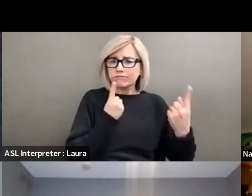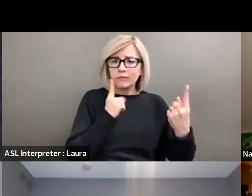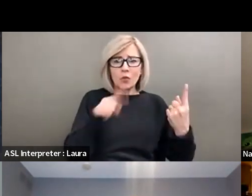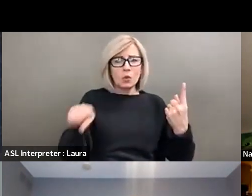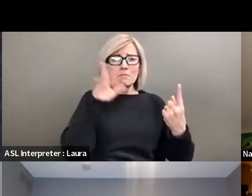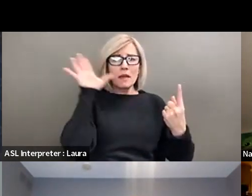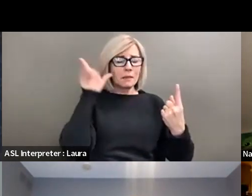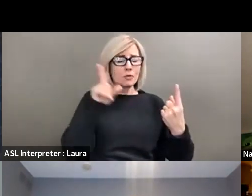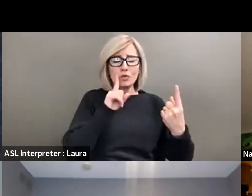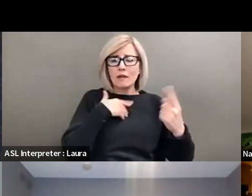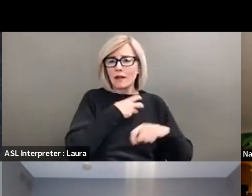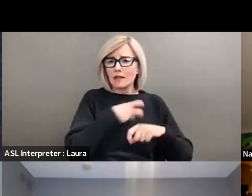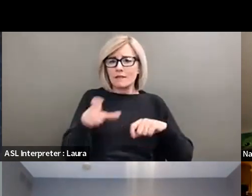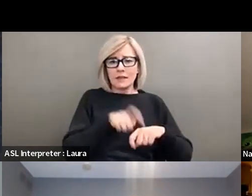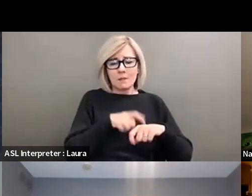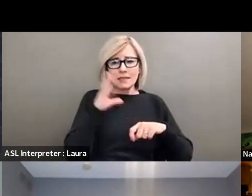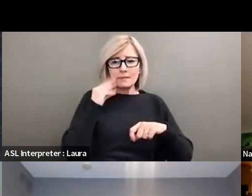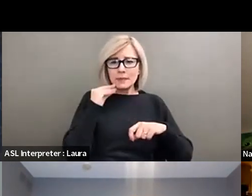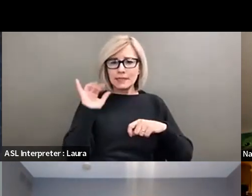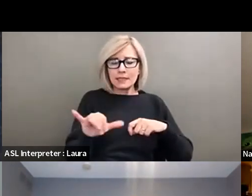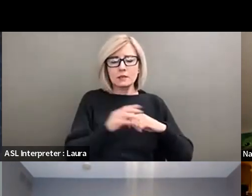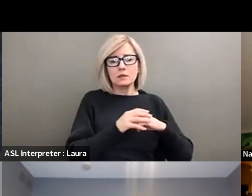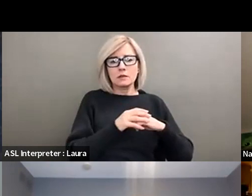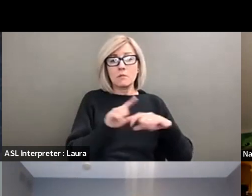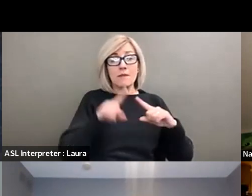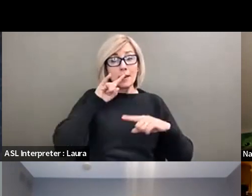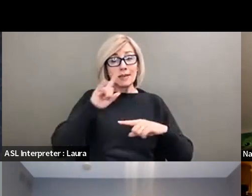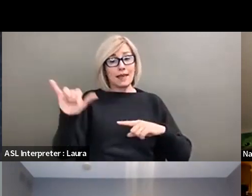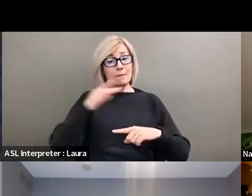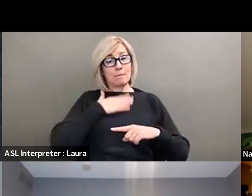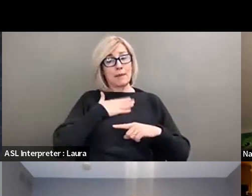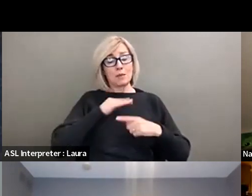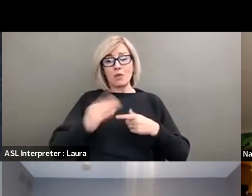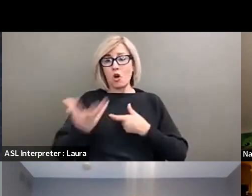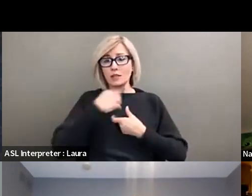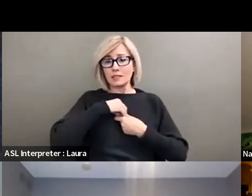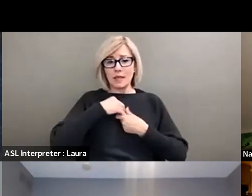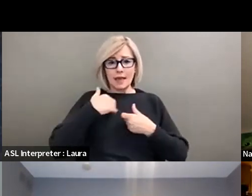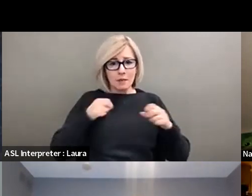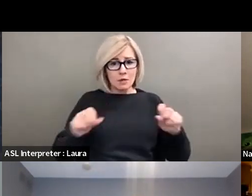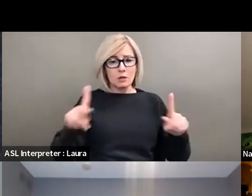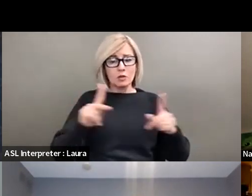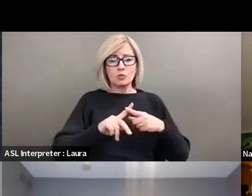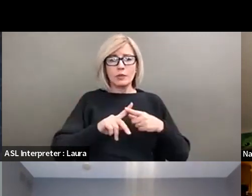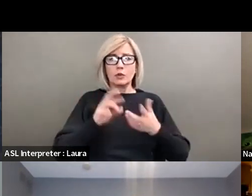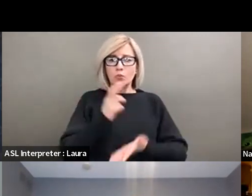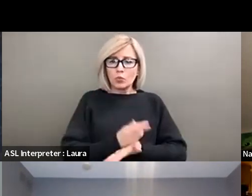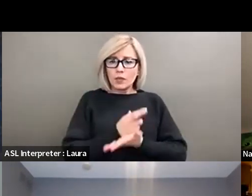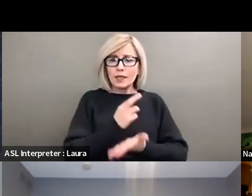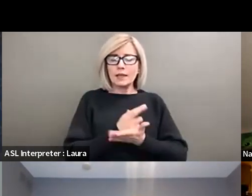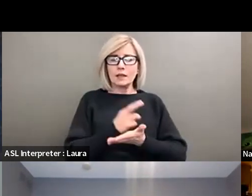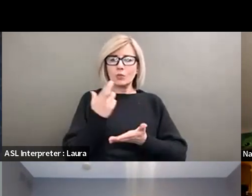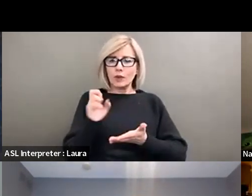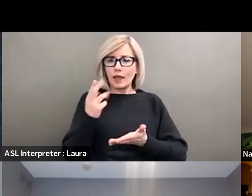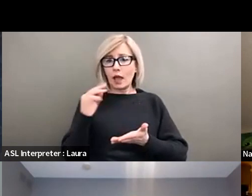sure they're having a tough time going through this. But for kids like mine with autism that have a chance to be rehabilitated,